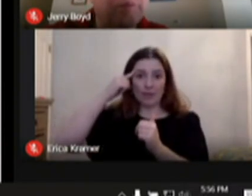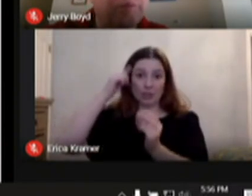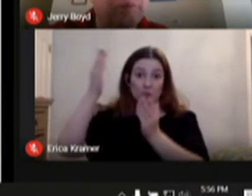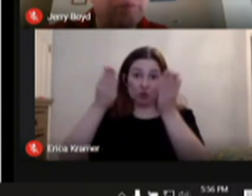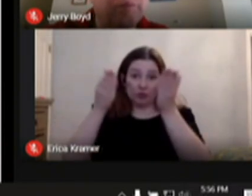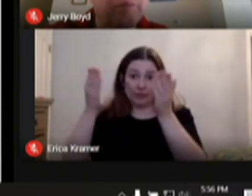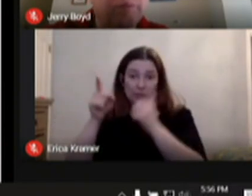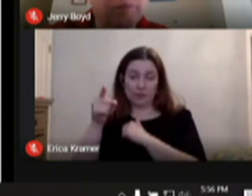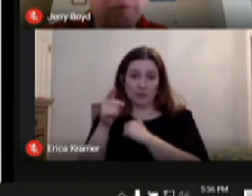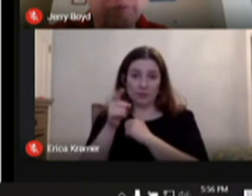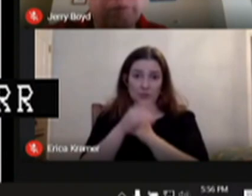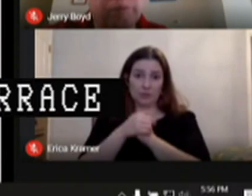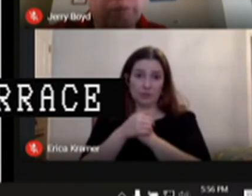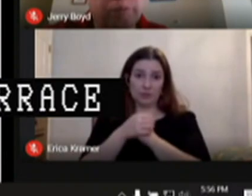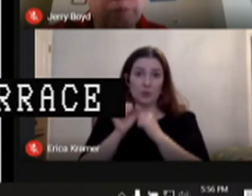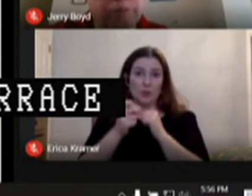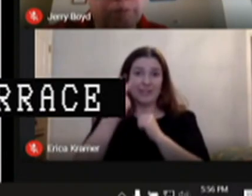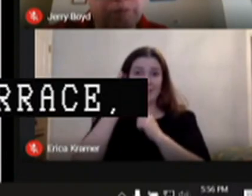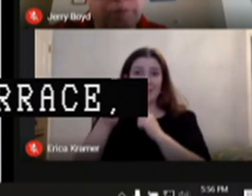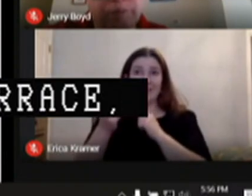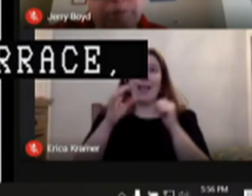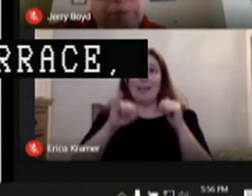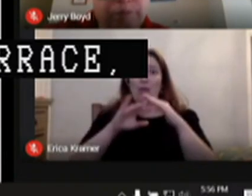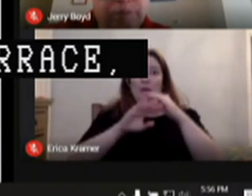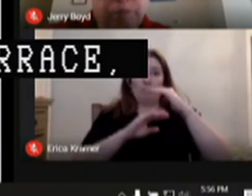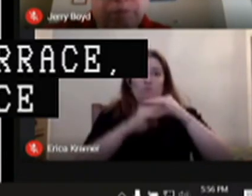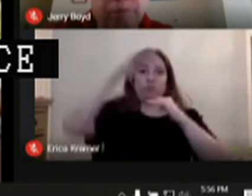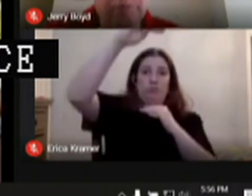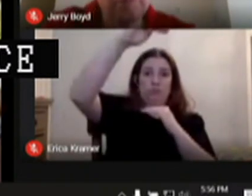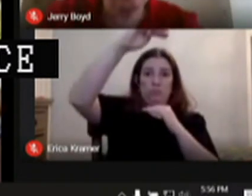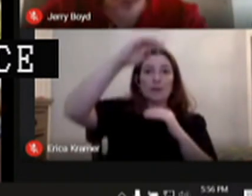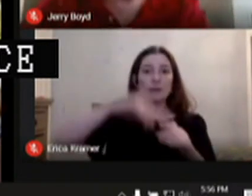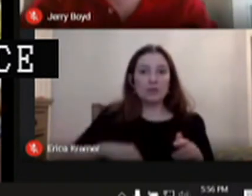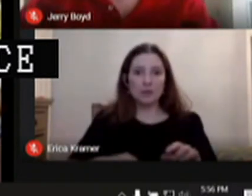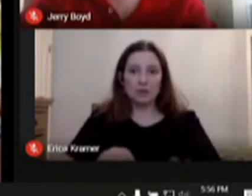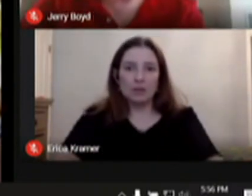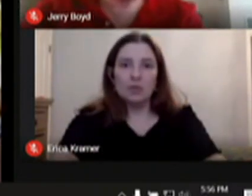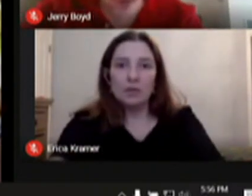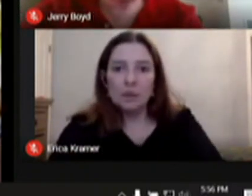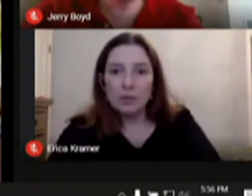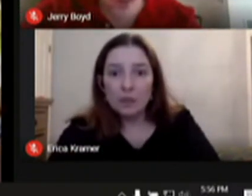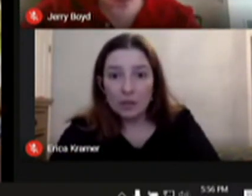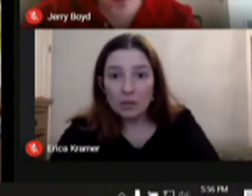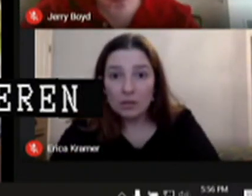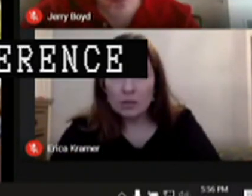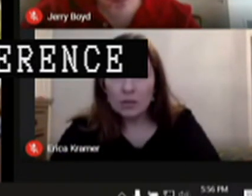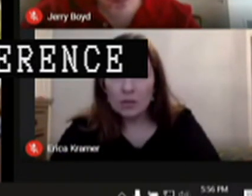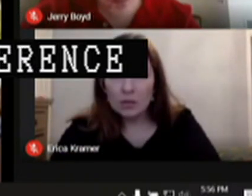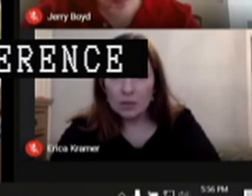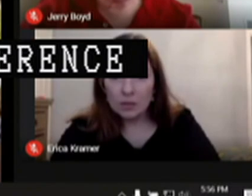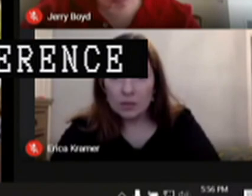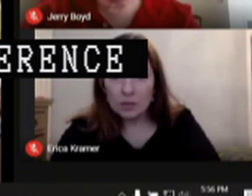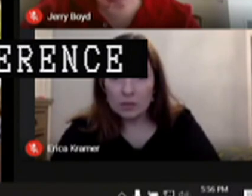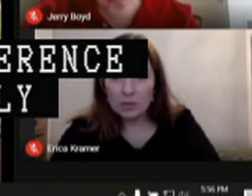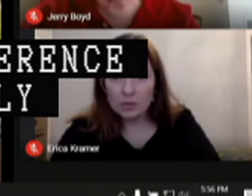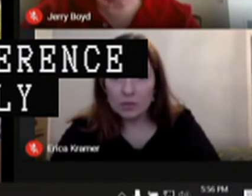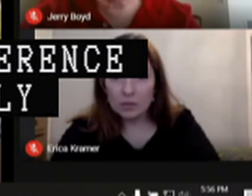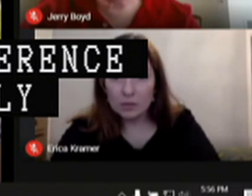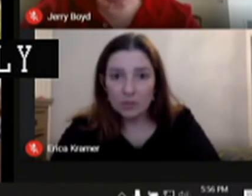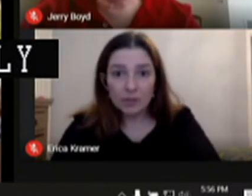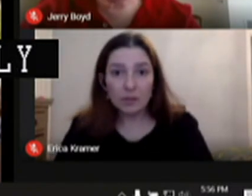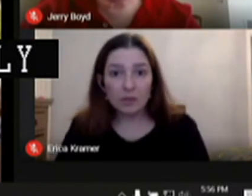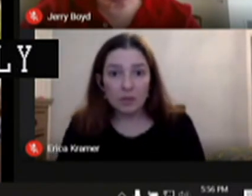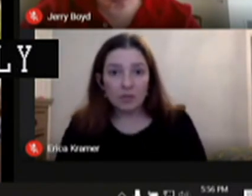Again, you can see a large grade difference there. Built into that grade difference in the future will be a really exciting adventure playscape for